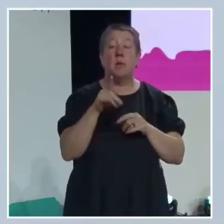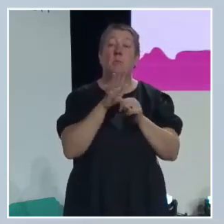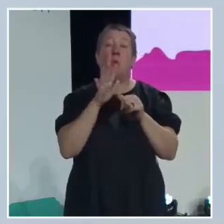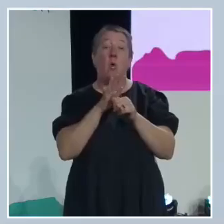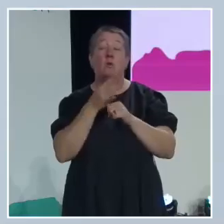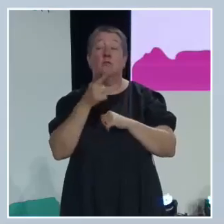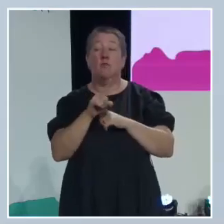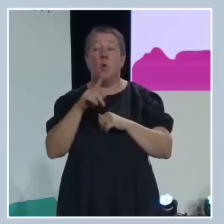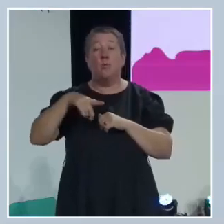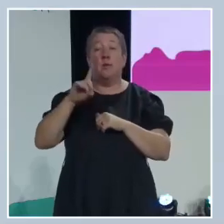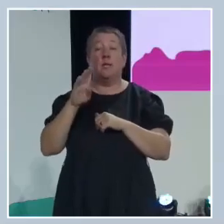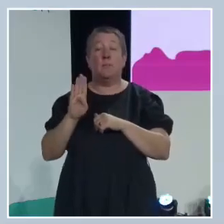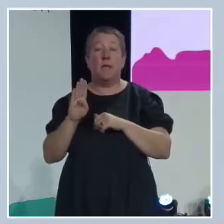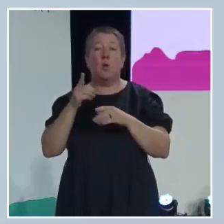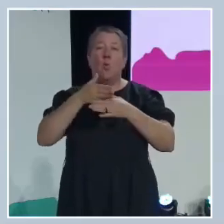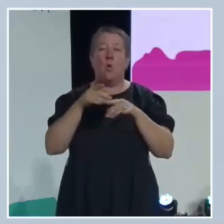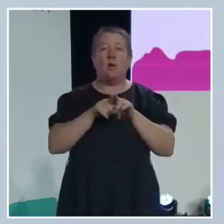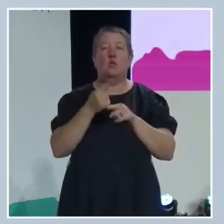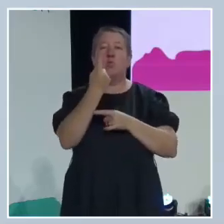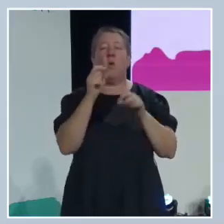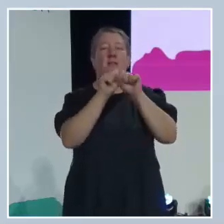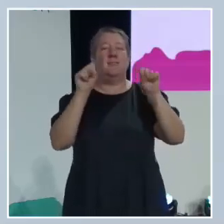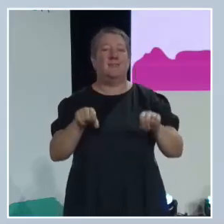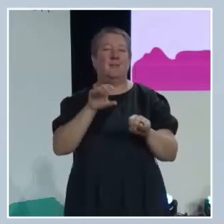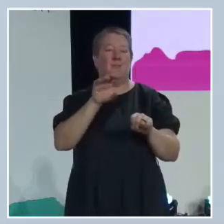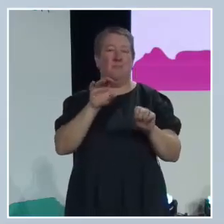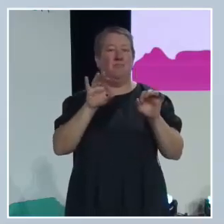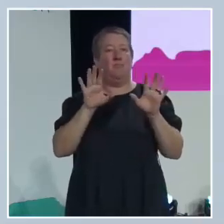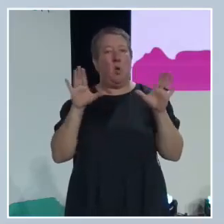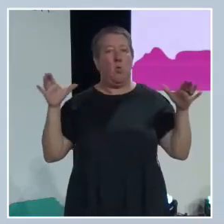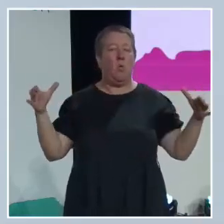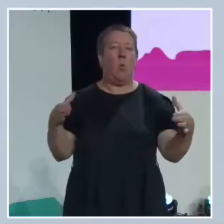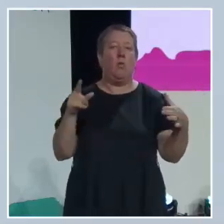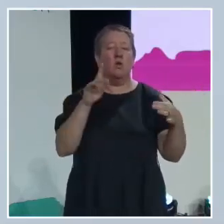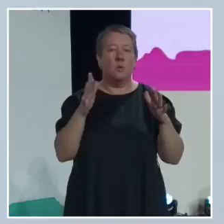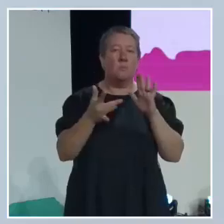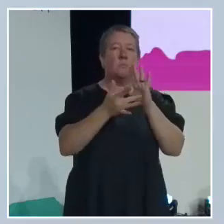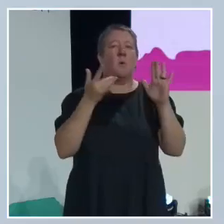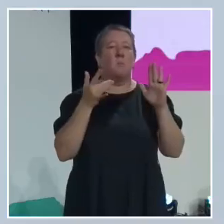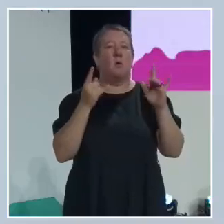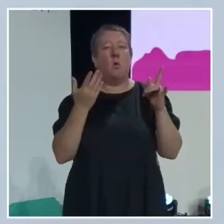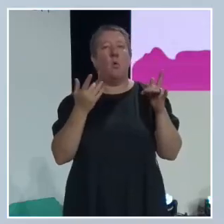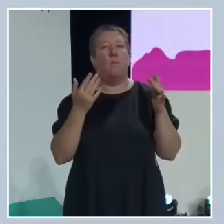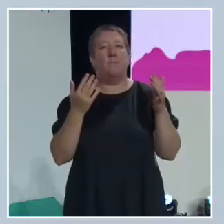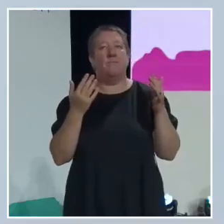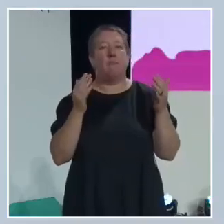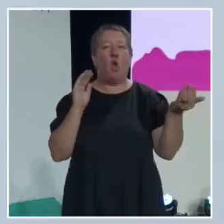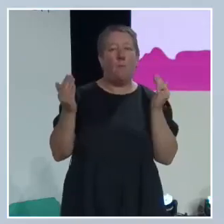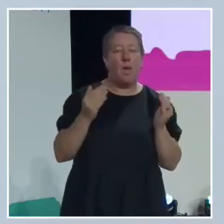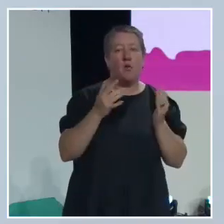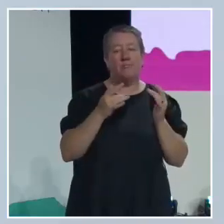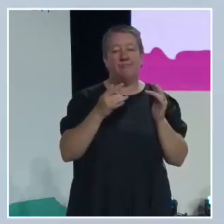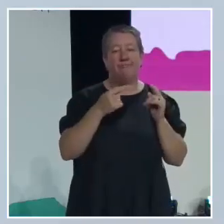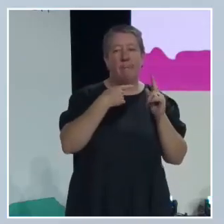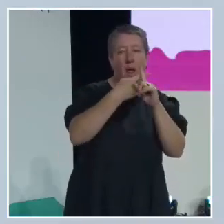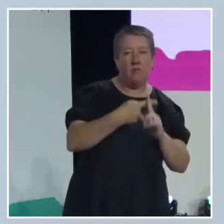PDB to work as one system, one ecosystem, to take advantage of their comparative advantage, to work together and